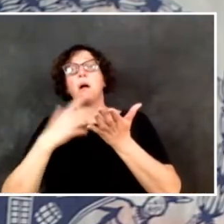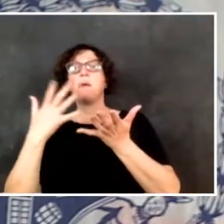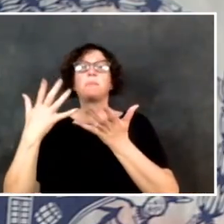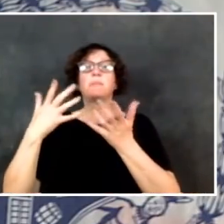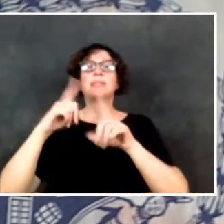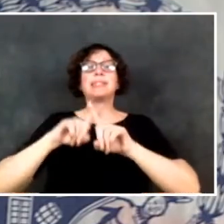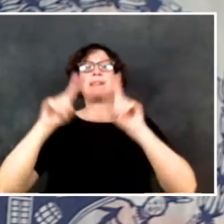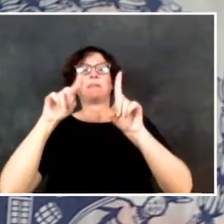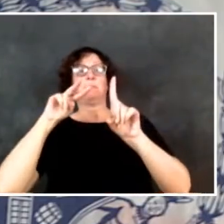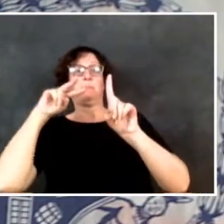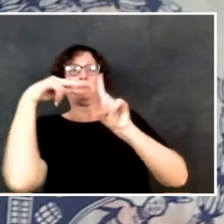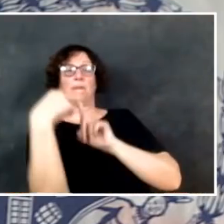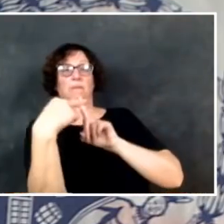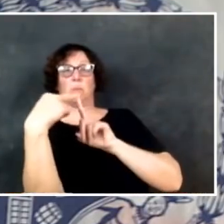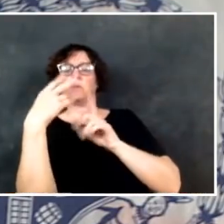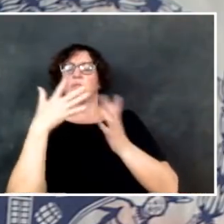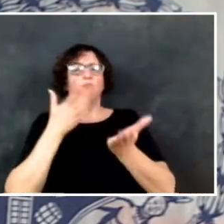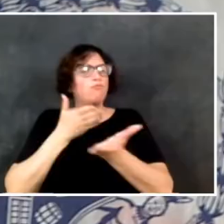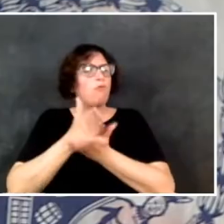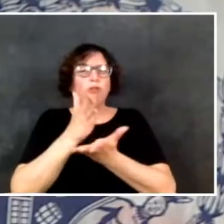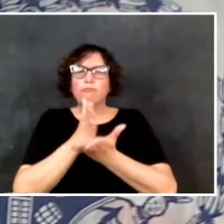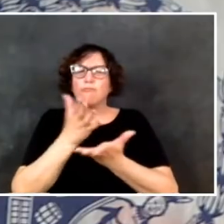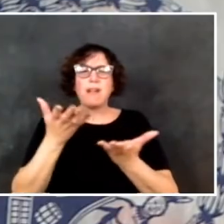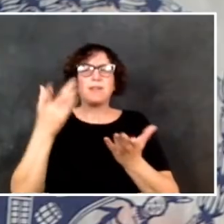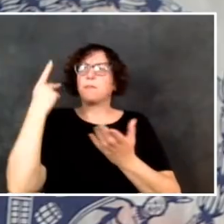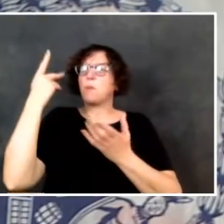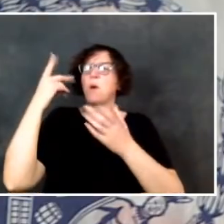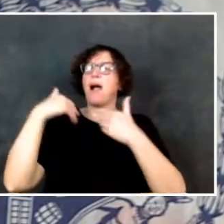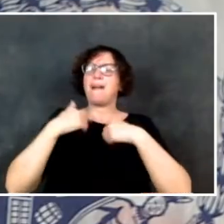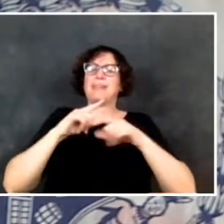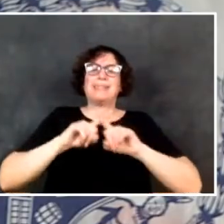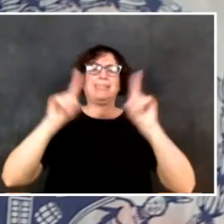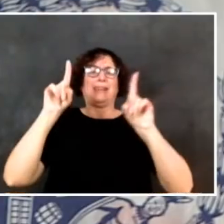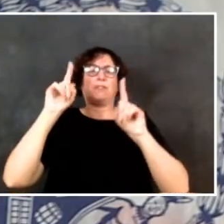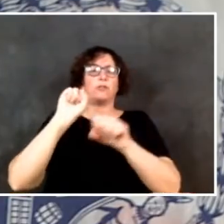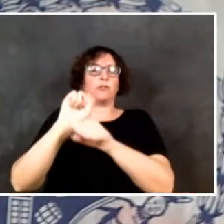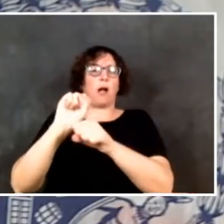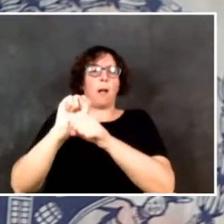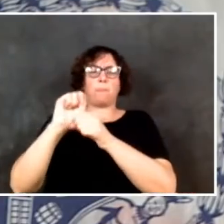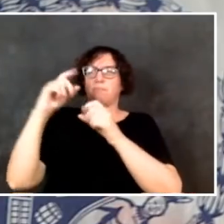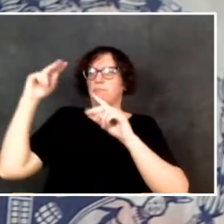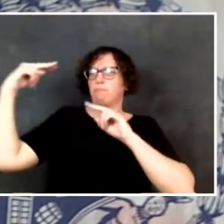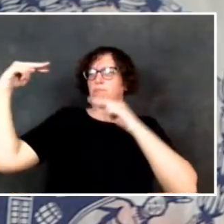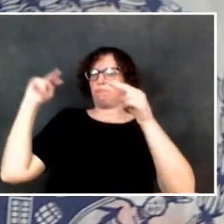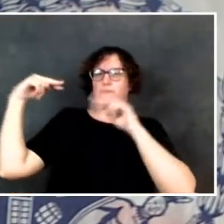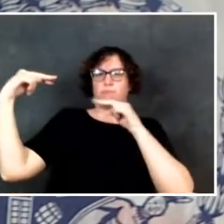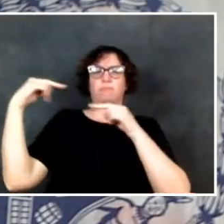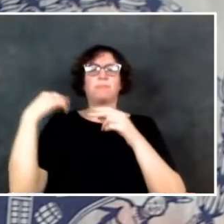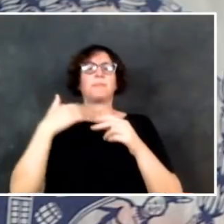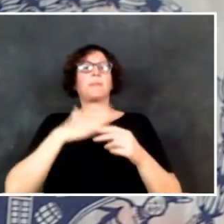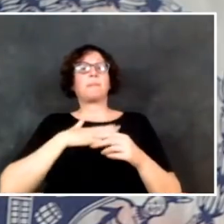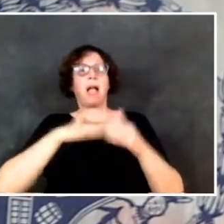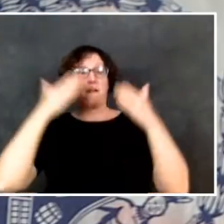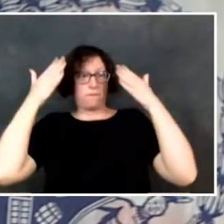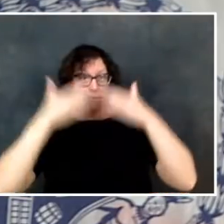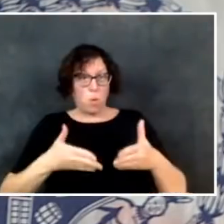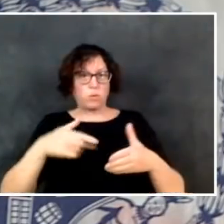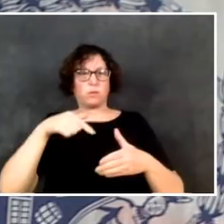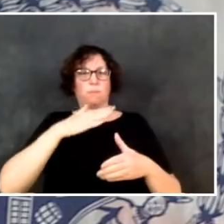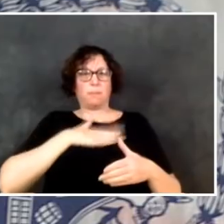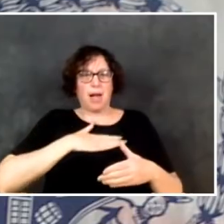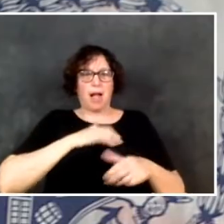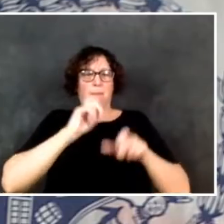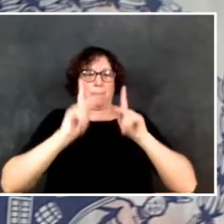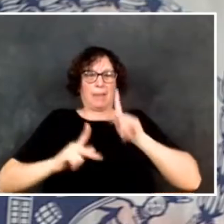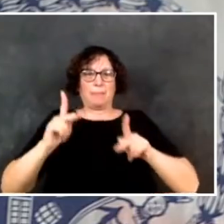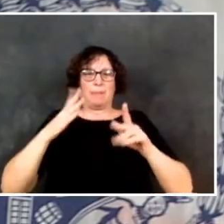to be done. I'm always going to tell you what I think will protect my people, and I'm going to be real clear about that. Keeping